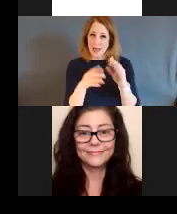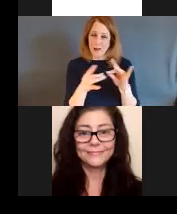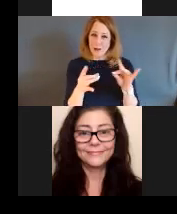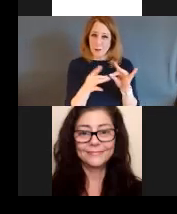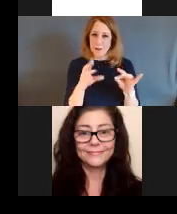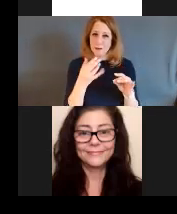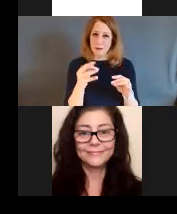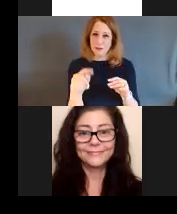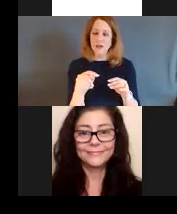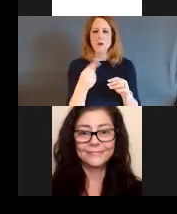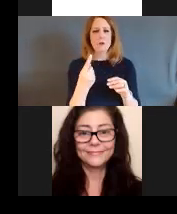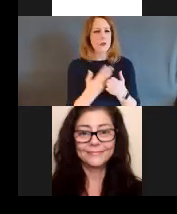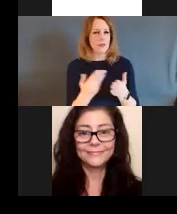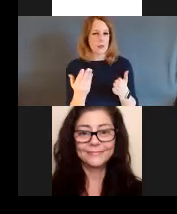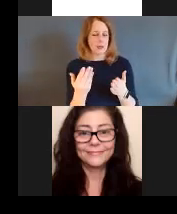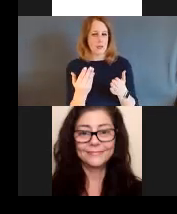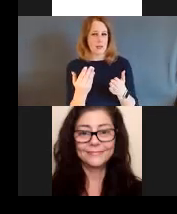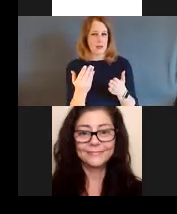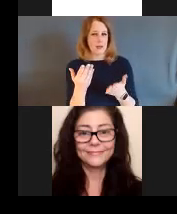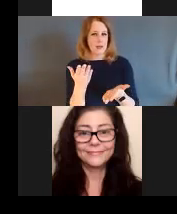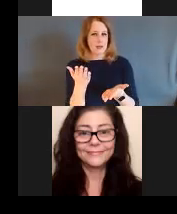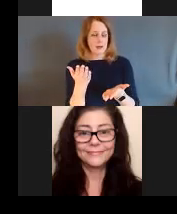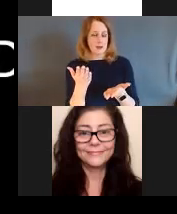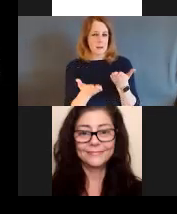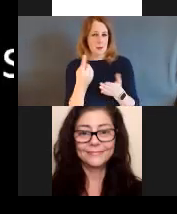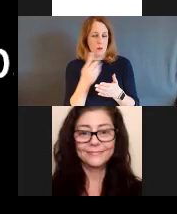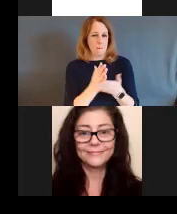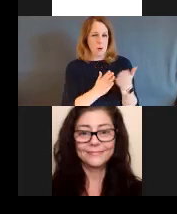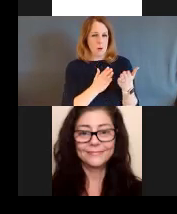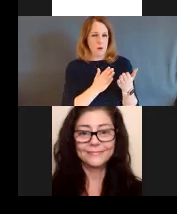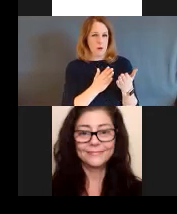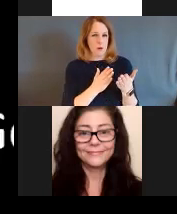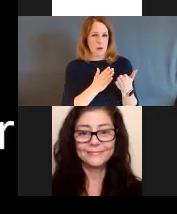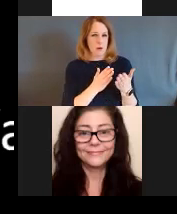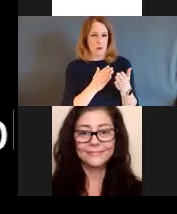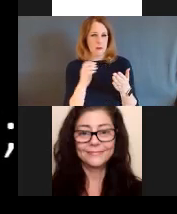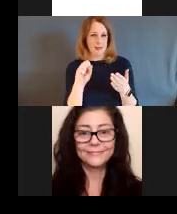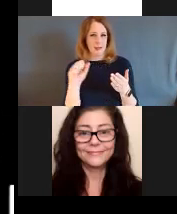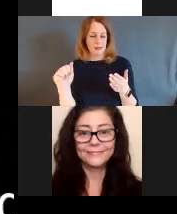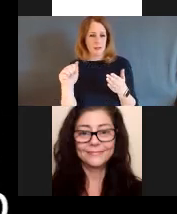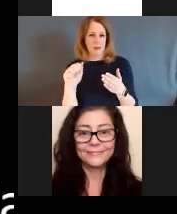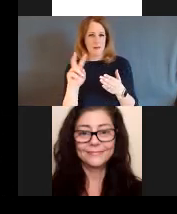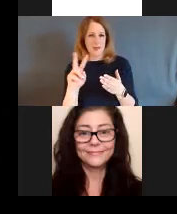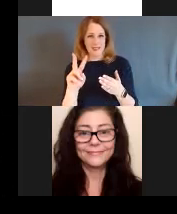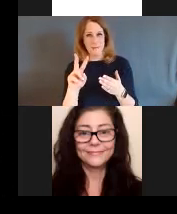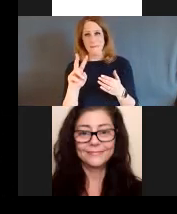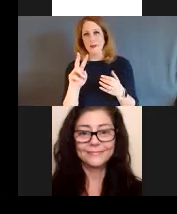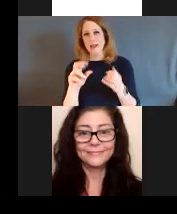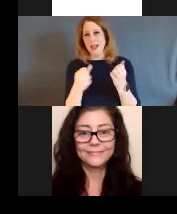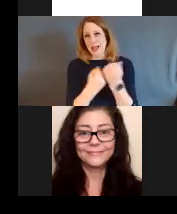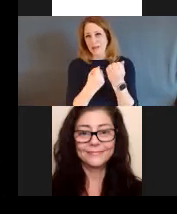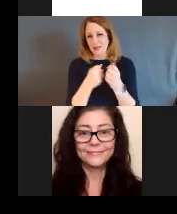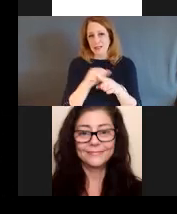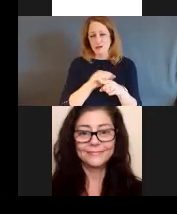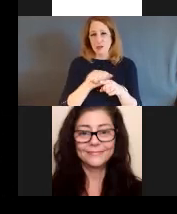One of the things that is probably one of my favorite parts of our sexual assault victim advocate training is we have folks from